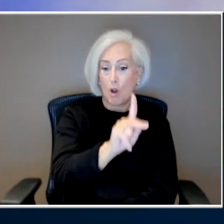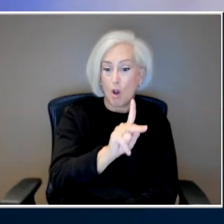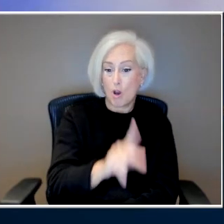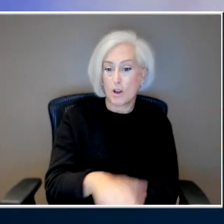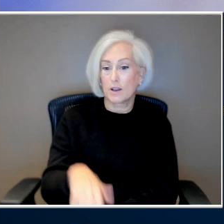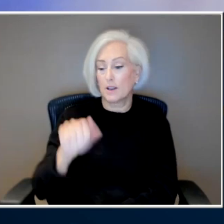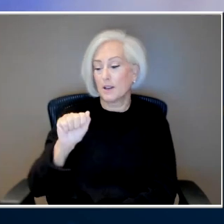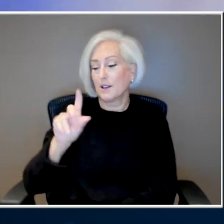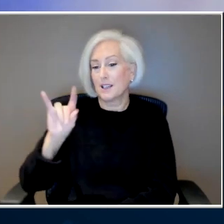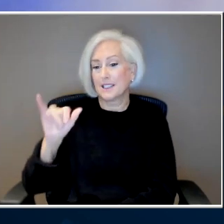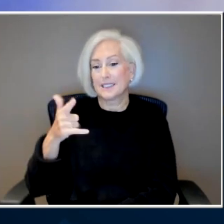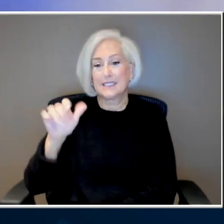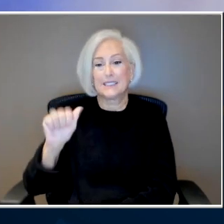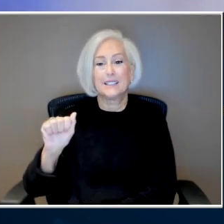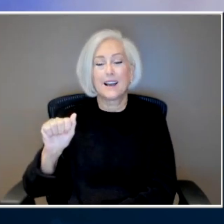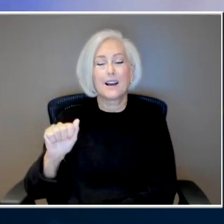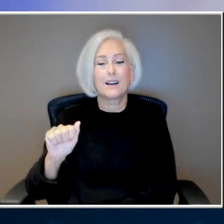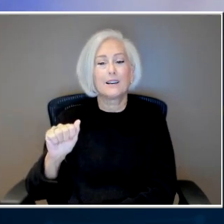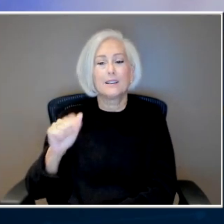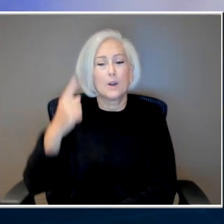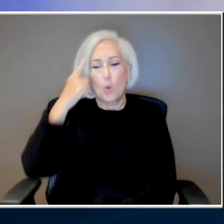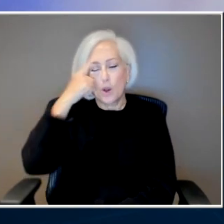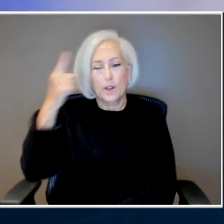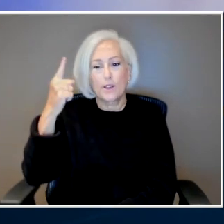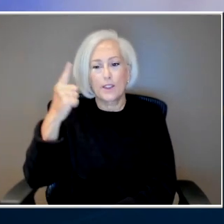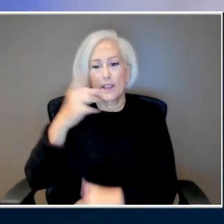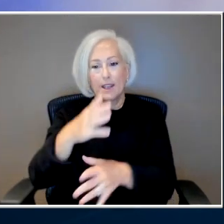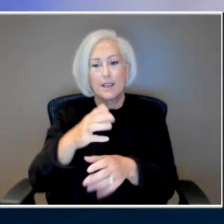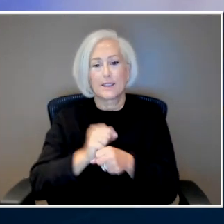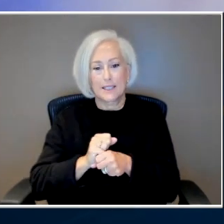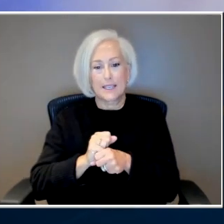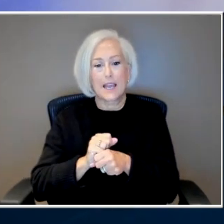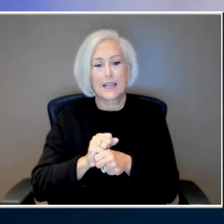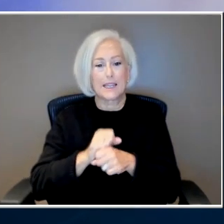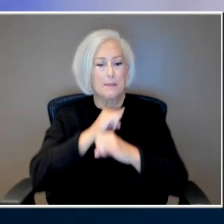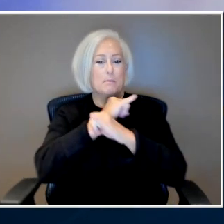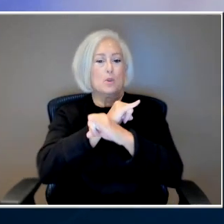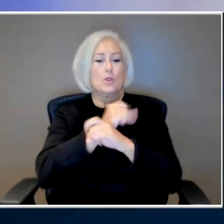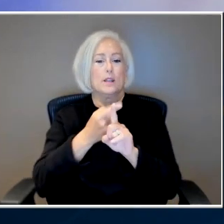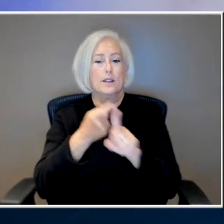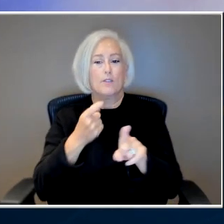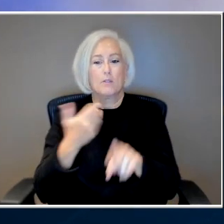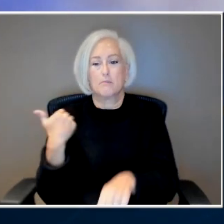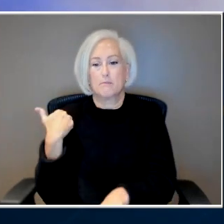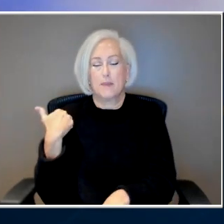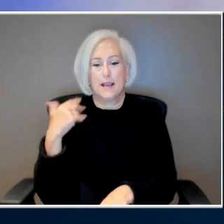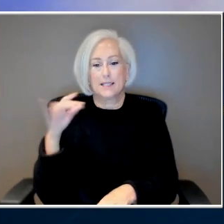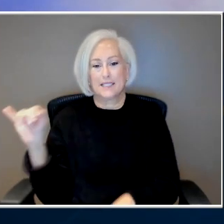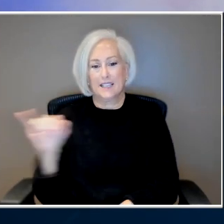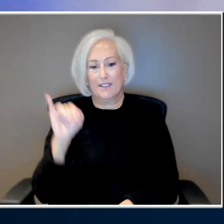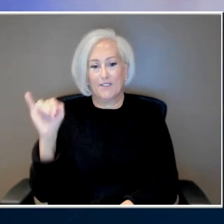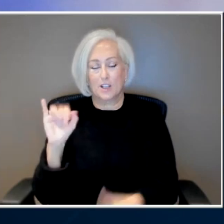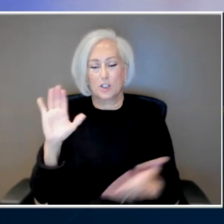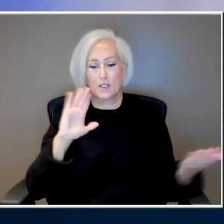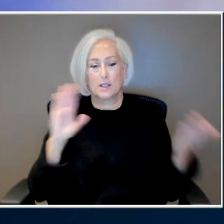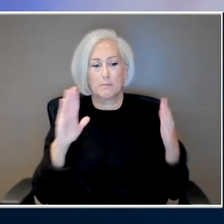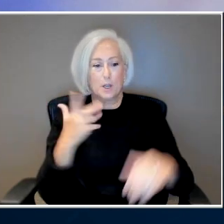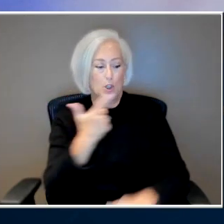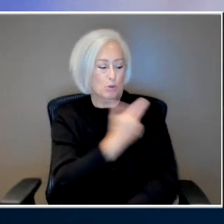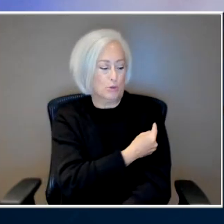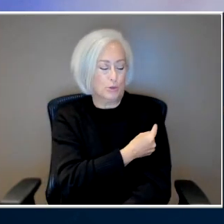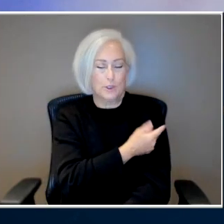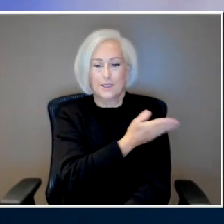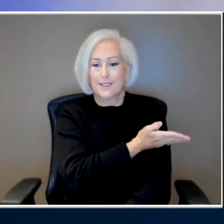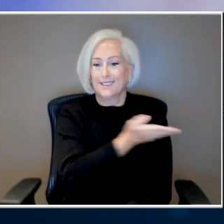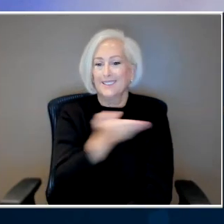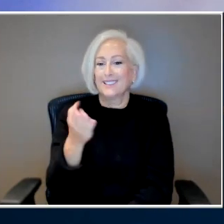type of approach, gaining immunity through prior infection as opposed to vaccination? And what are your thoughts? Well, I'll let the esteemed Dr. Adiga answer, and